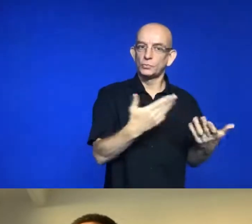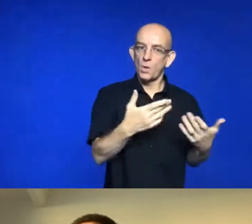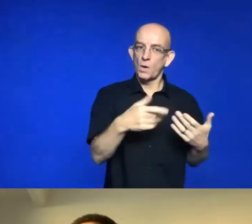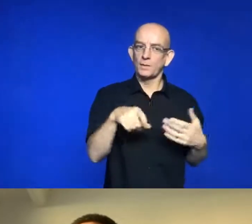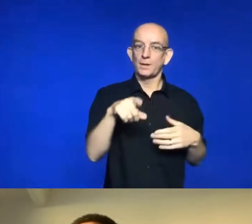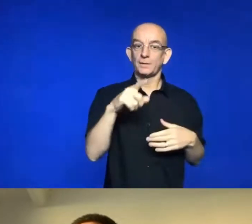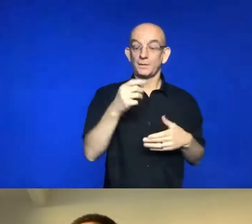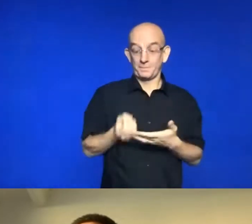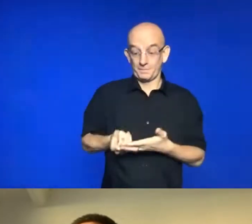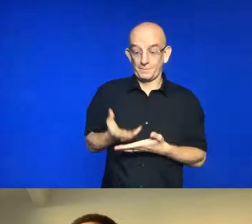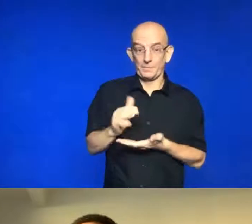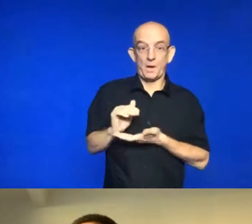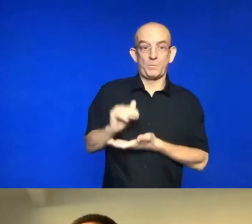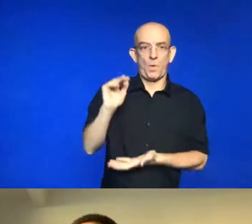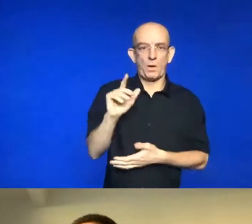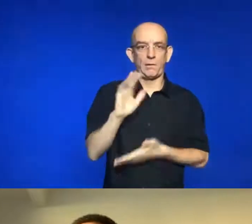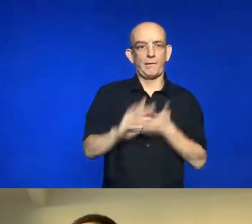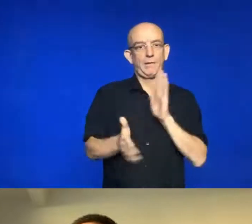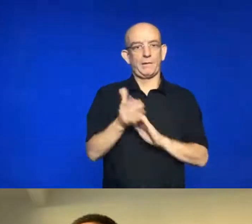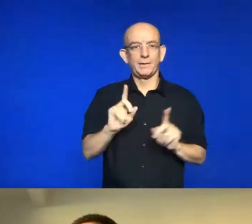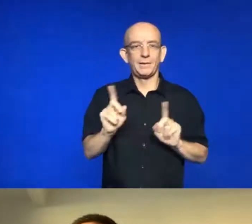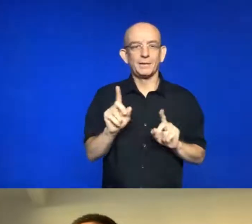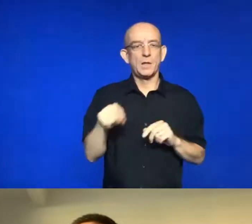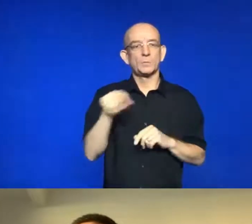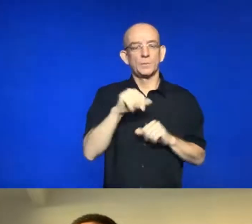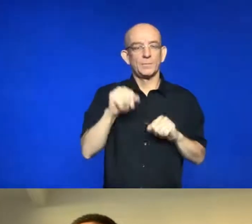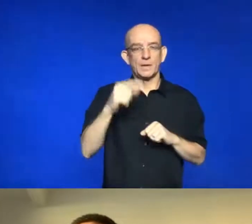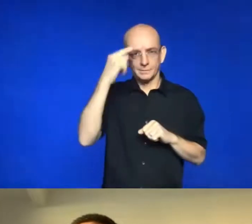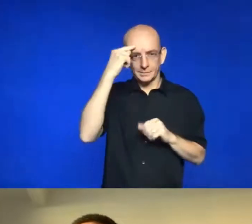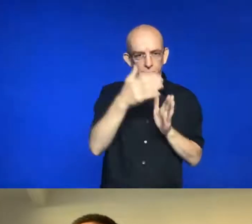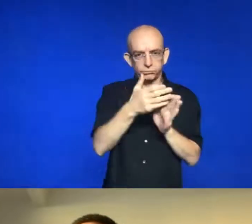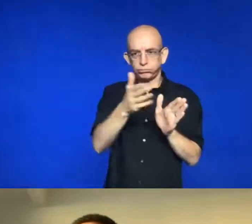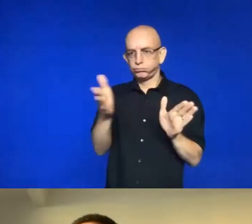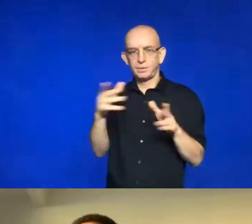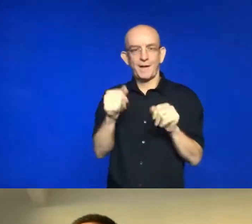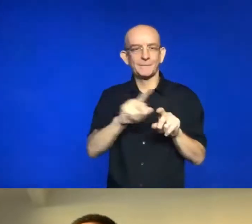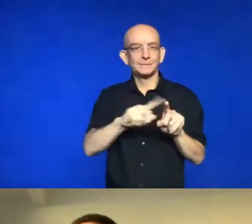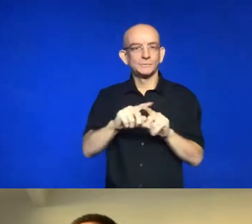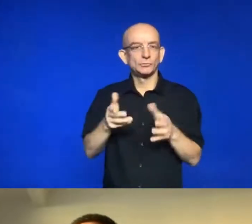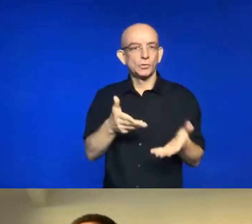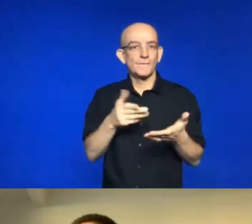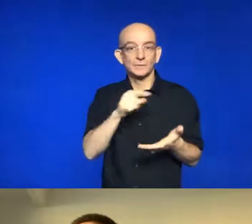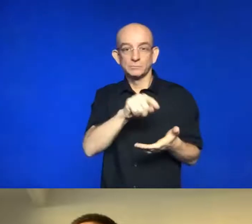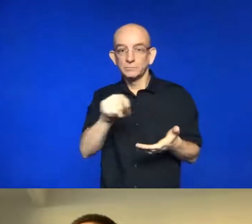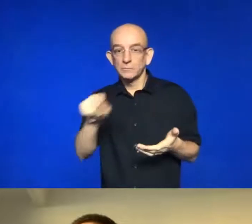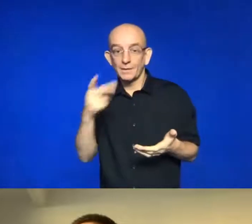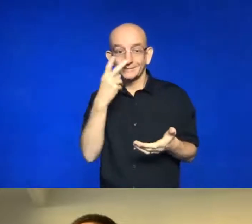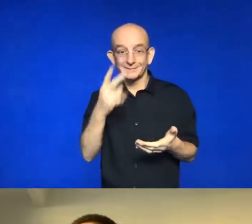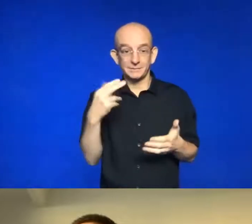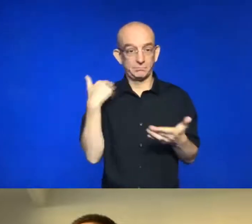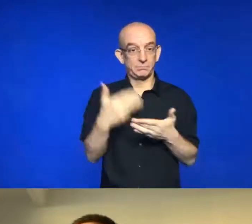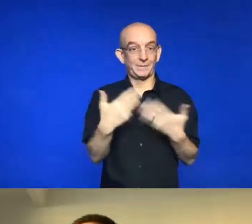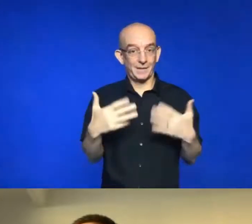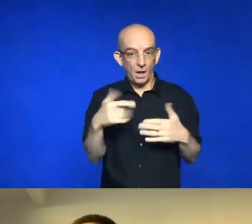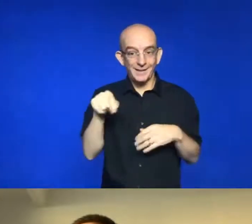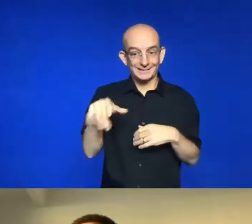most of the services and the spendings you are already doing. And I think in that space, there is a lot of